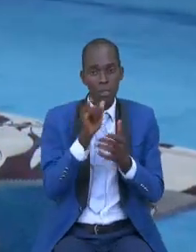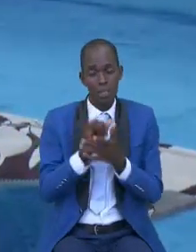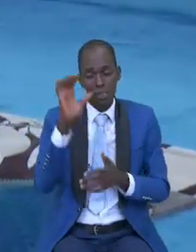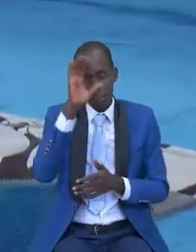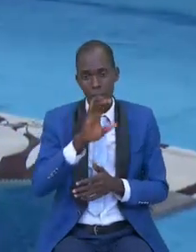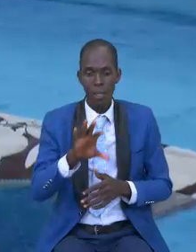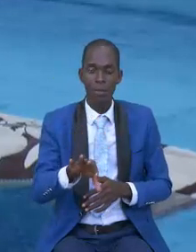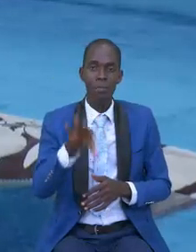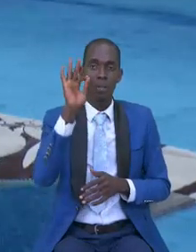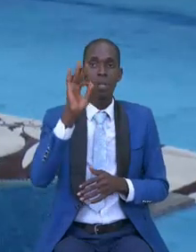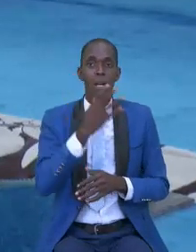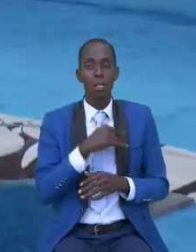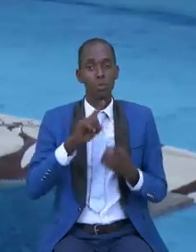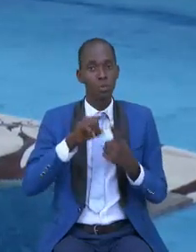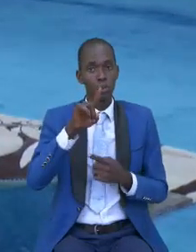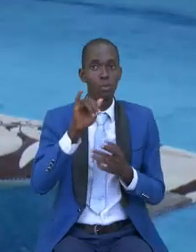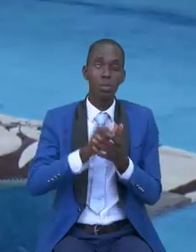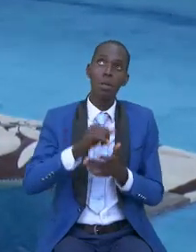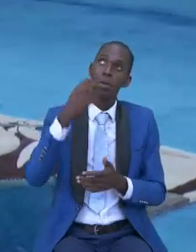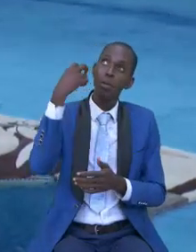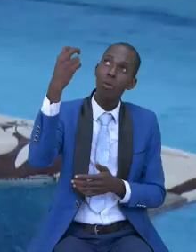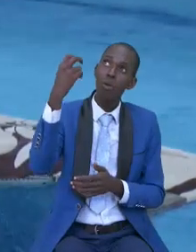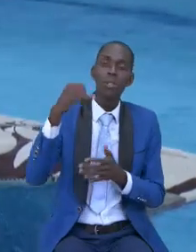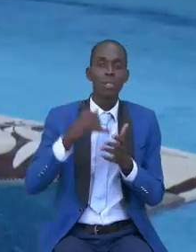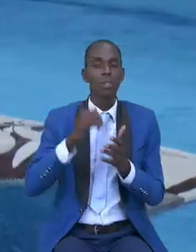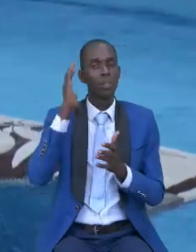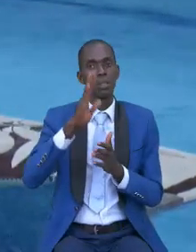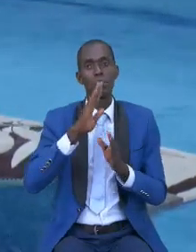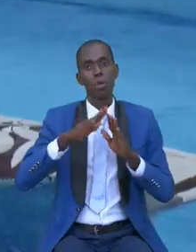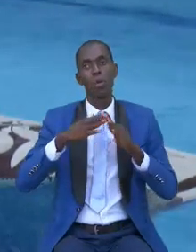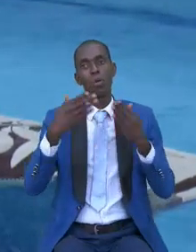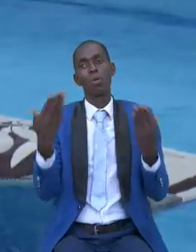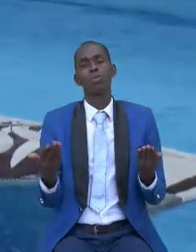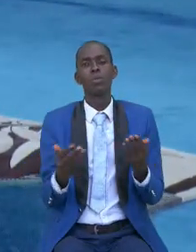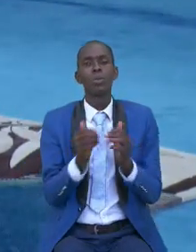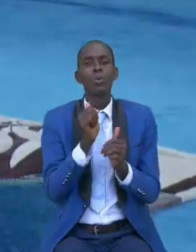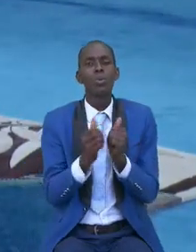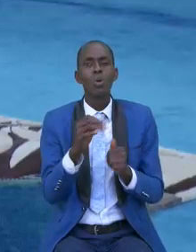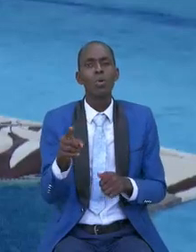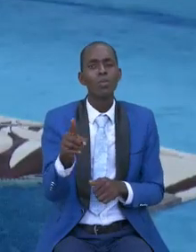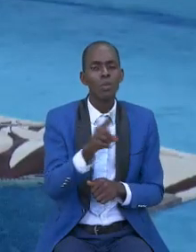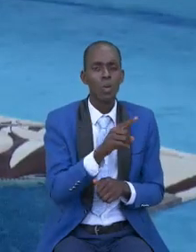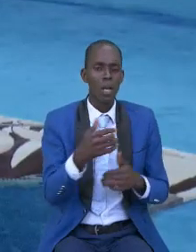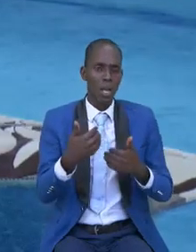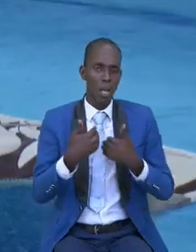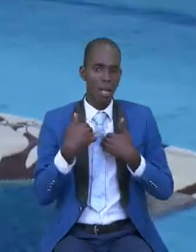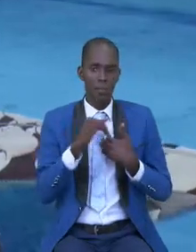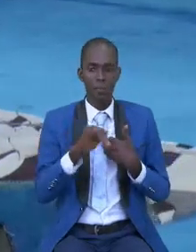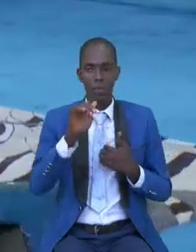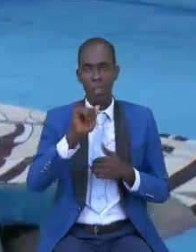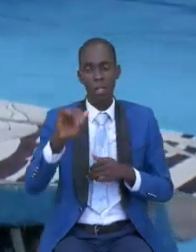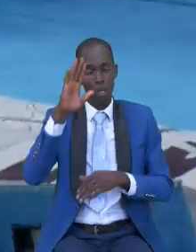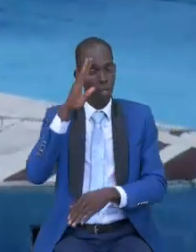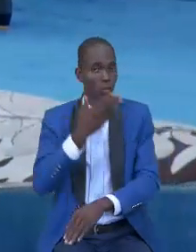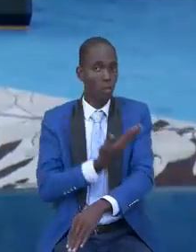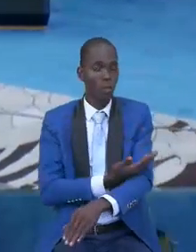findeth. And to him that knocketh, it shall be opened. Which of you having a son and